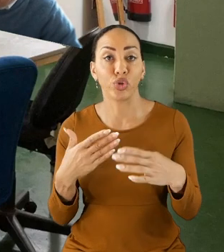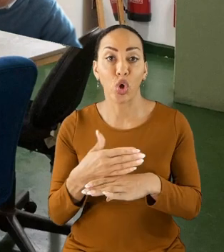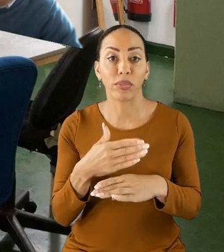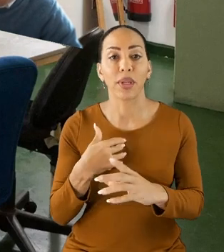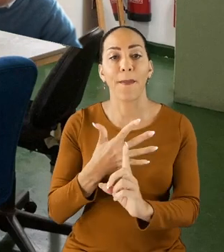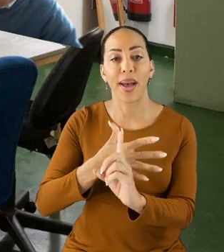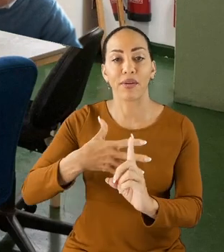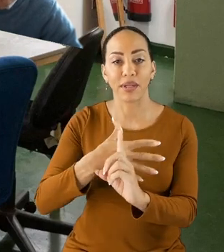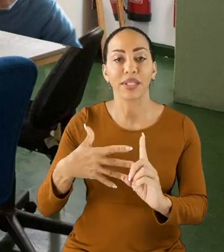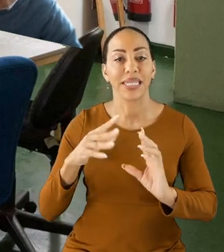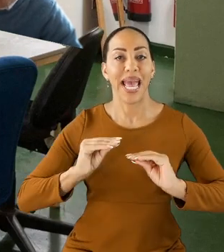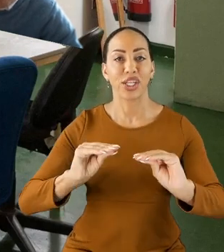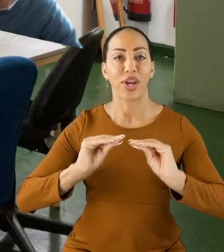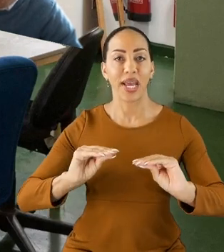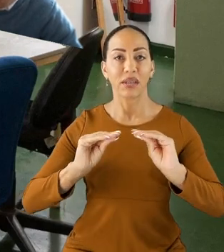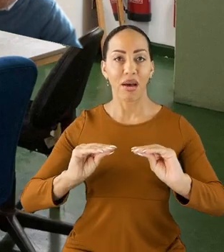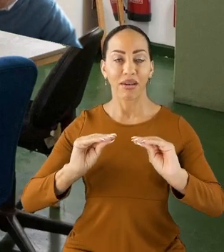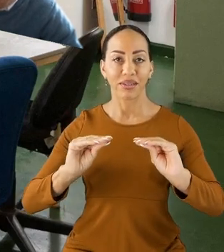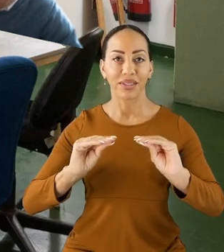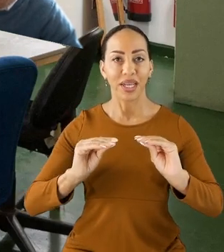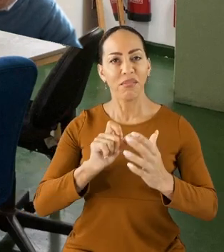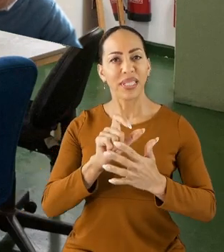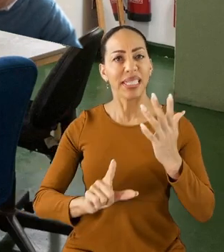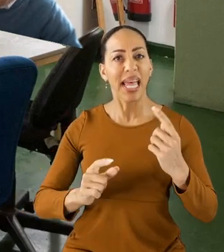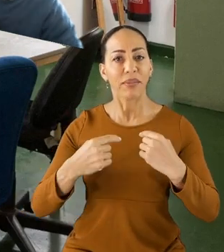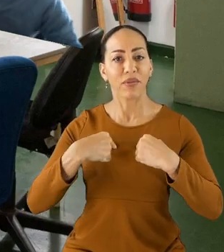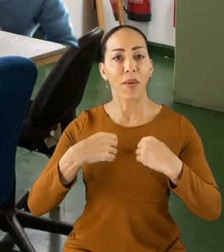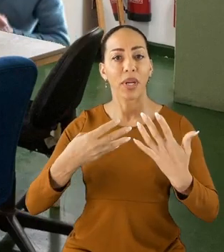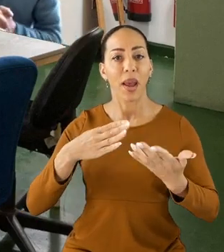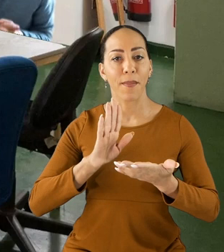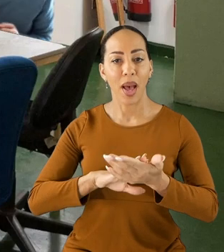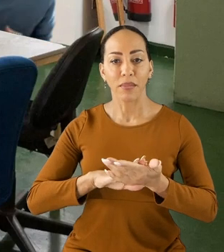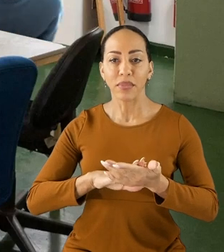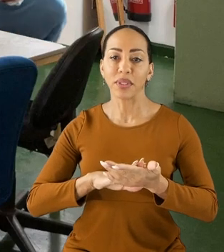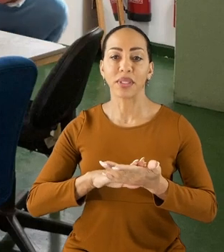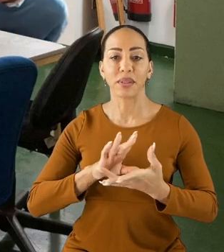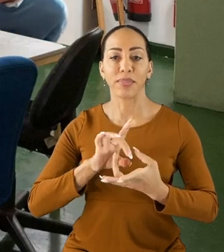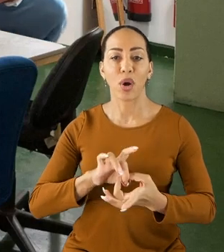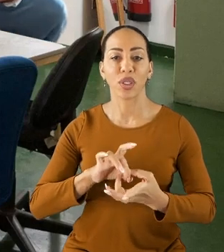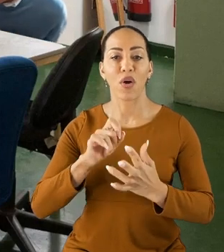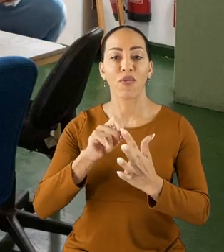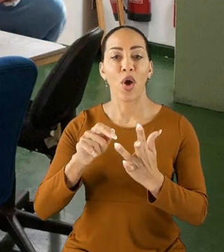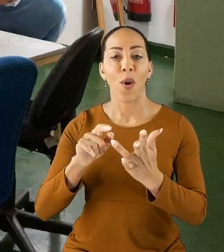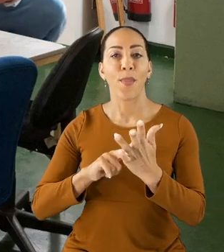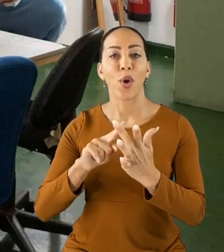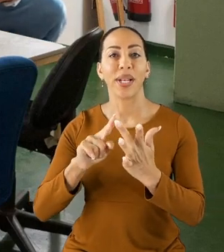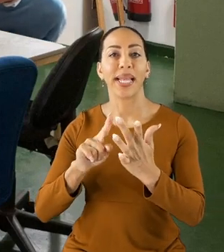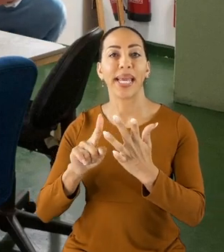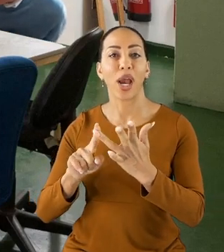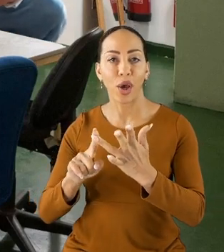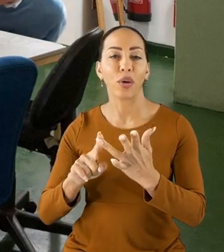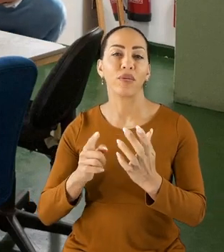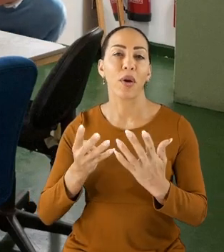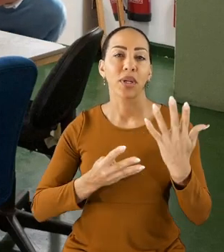but I have several jobs at the moment. My background is as an educator. I was disabled since I was 9 months